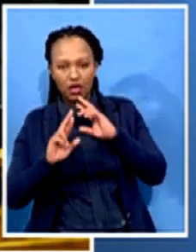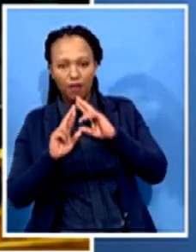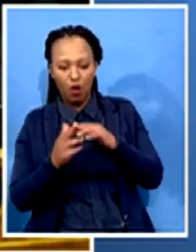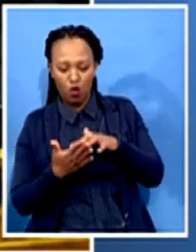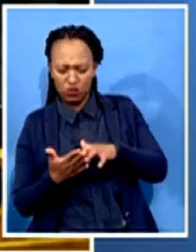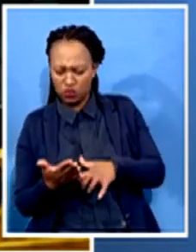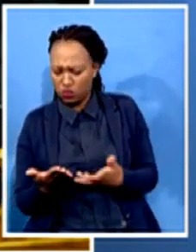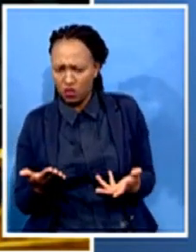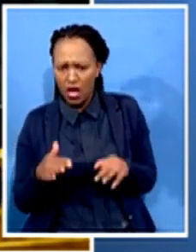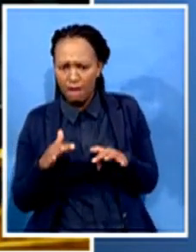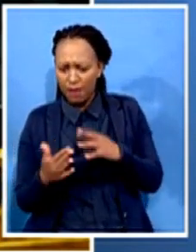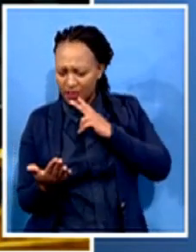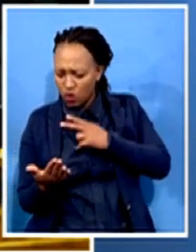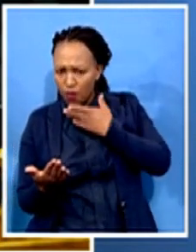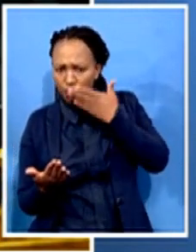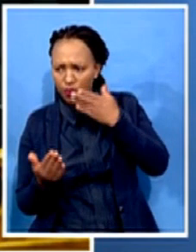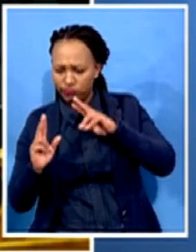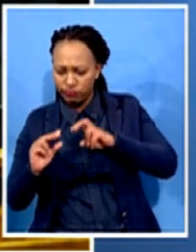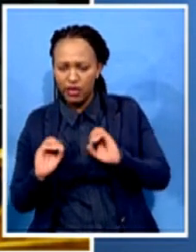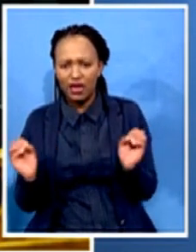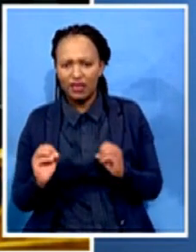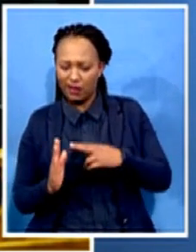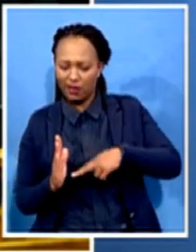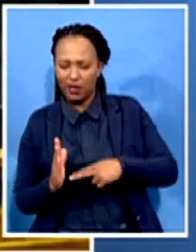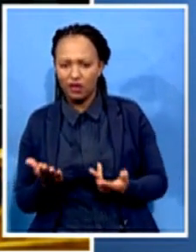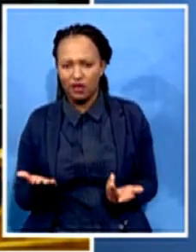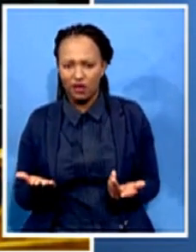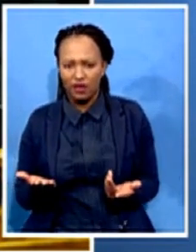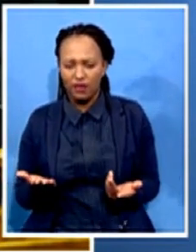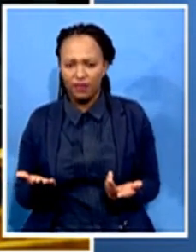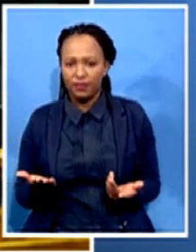that was to benchmark the president.